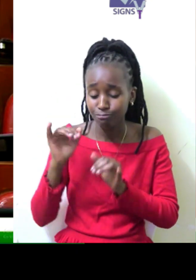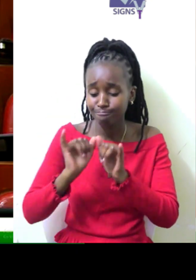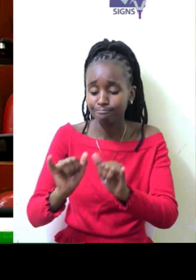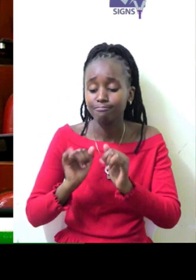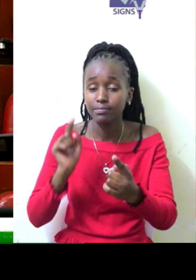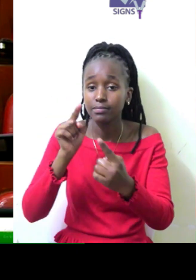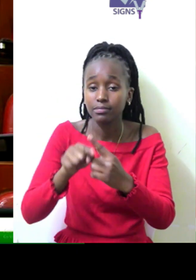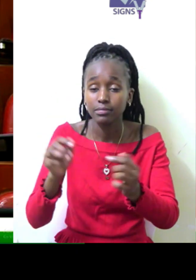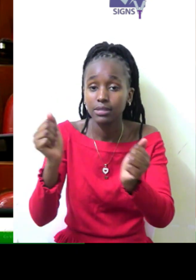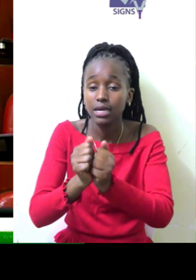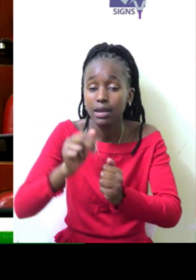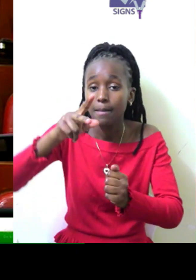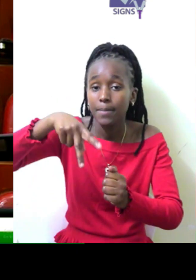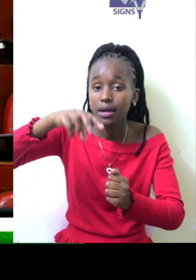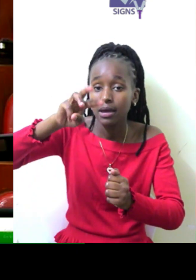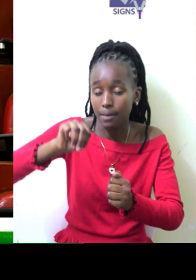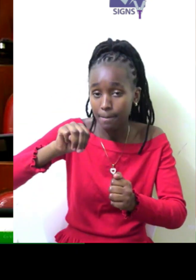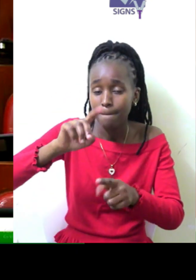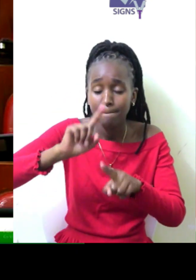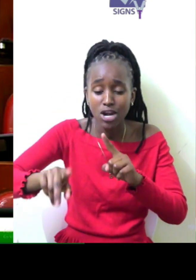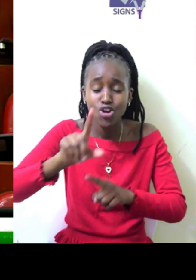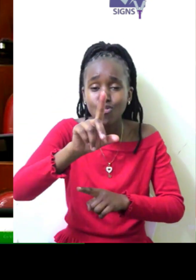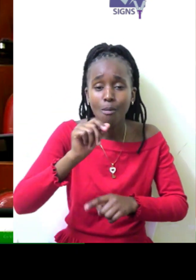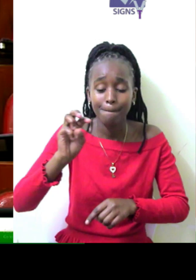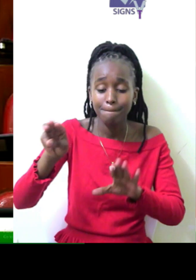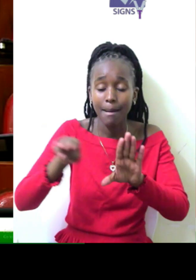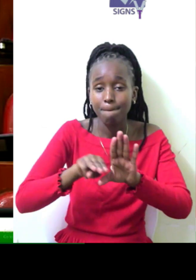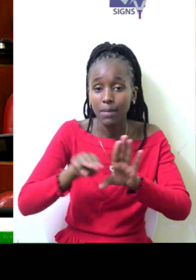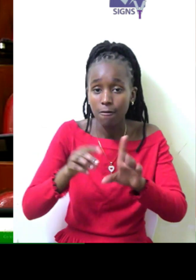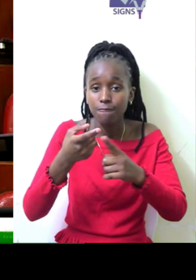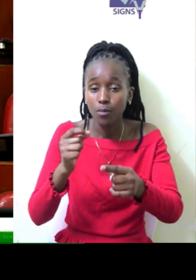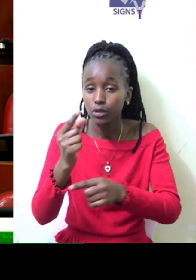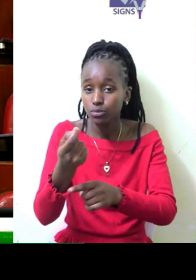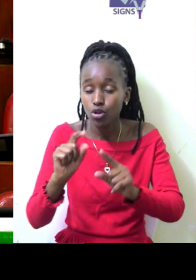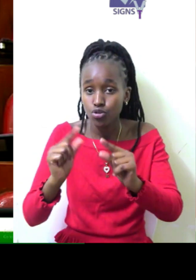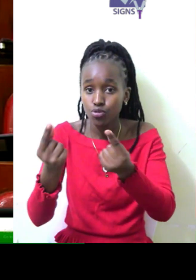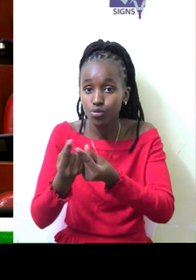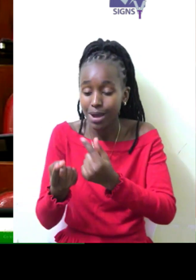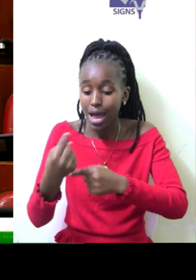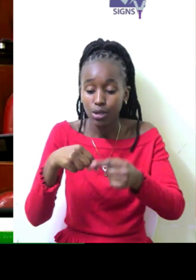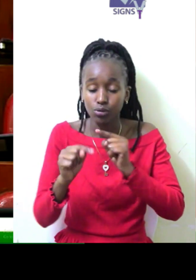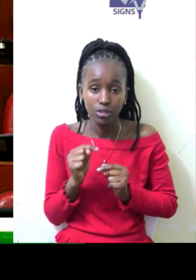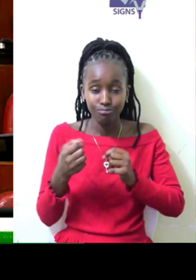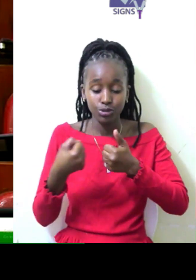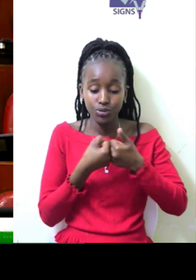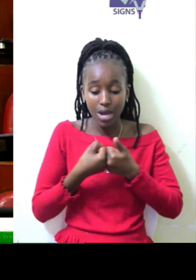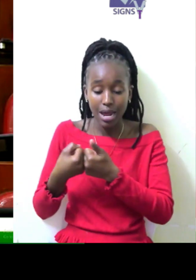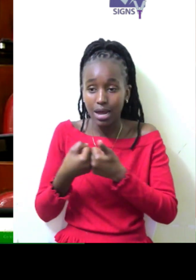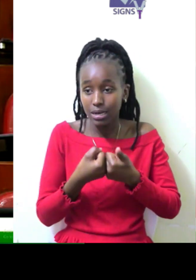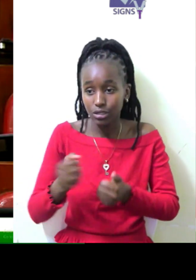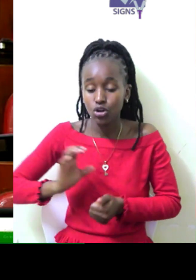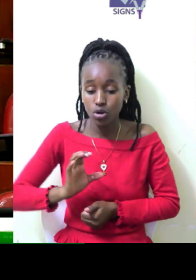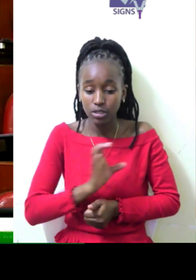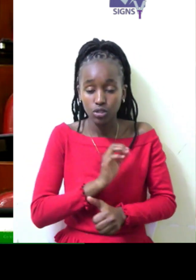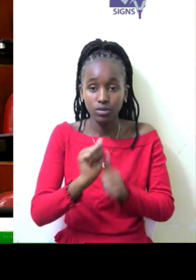p.m. None of the members, not a single member of the minority was in this house to challenge the Committee of Supply